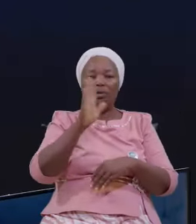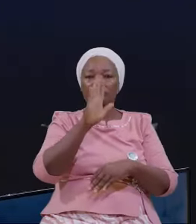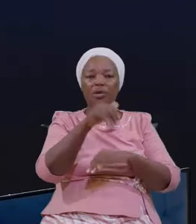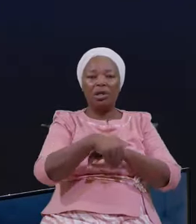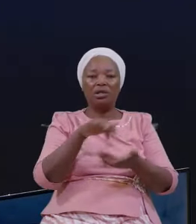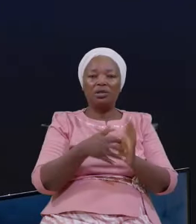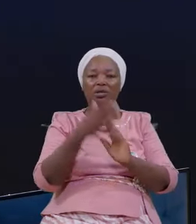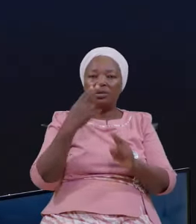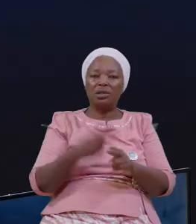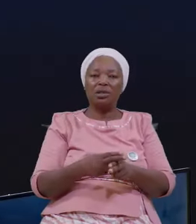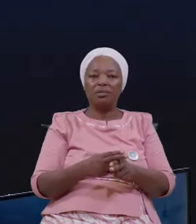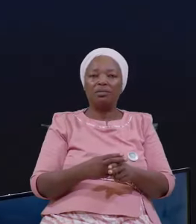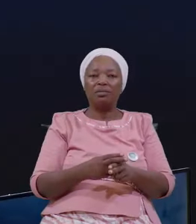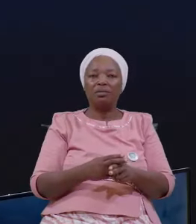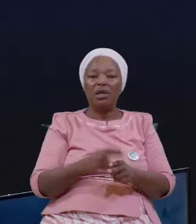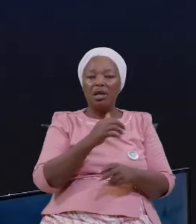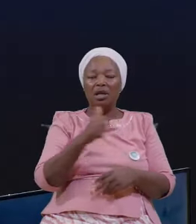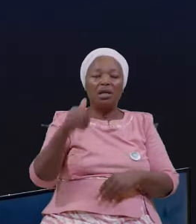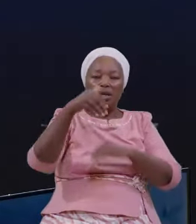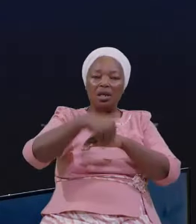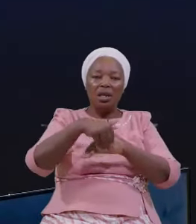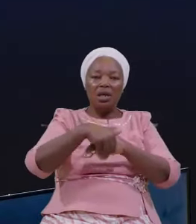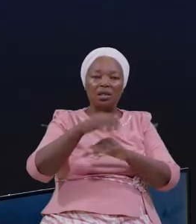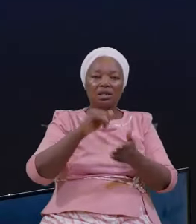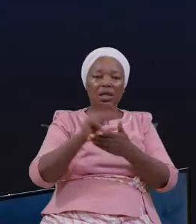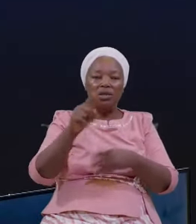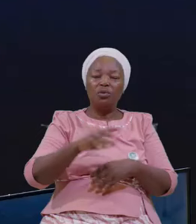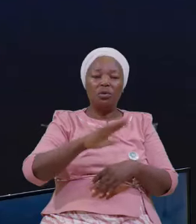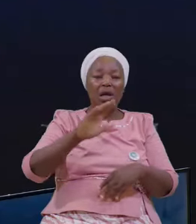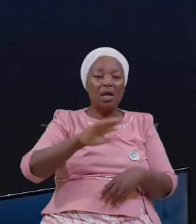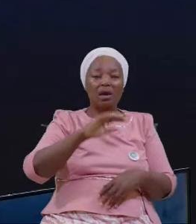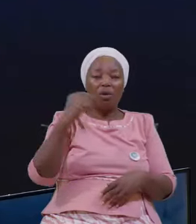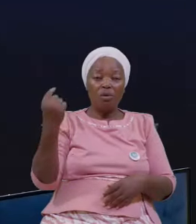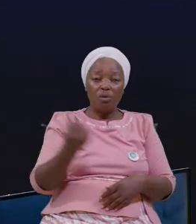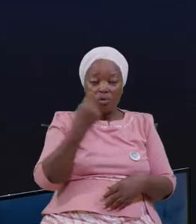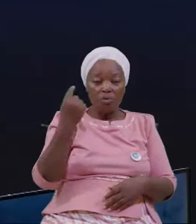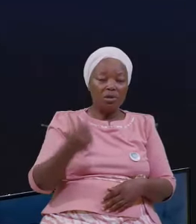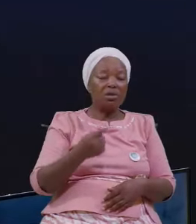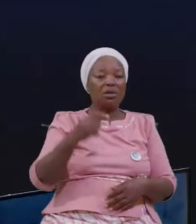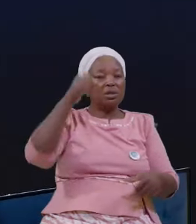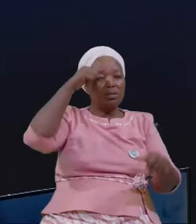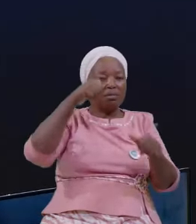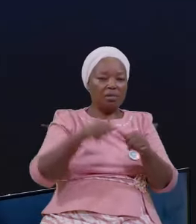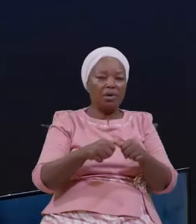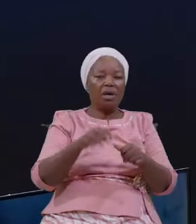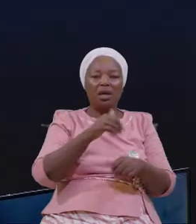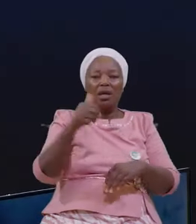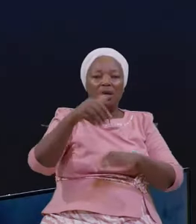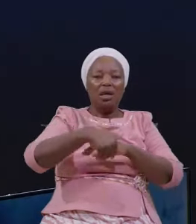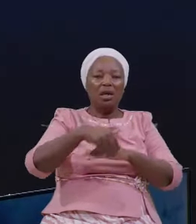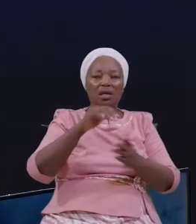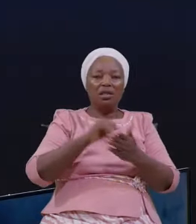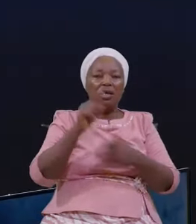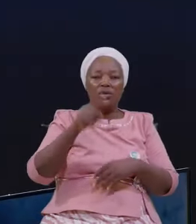A night you will live to remember. A night you will